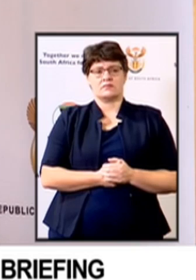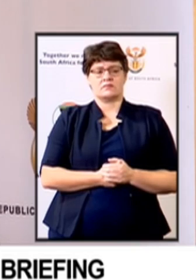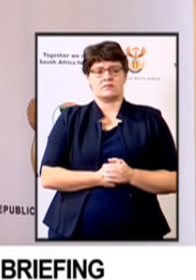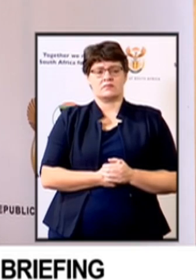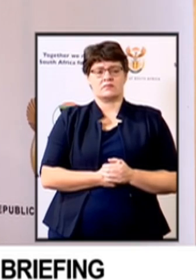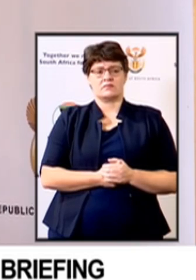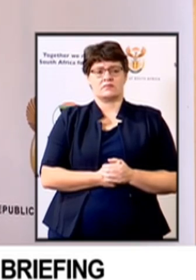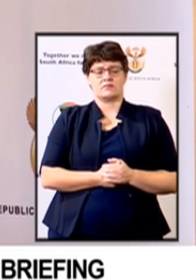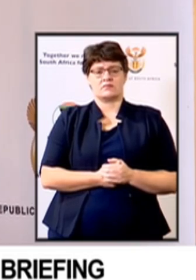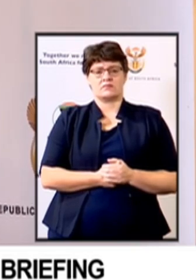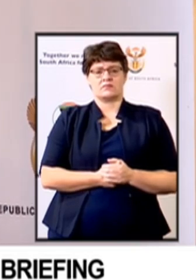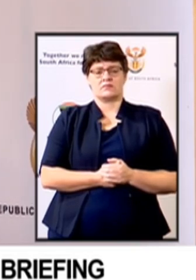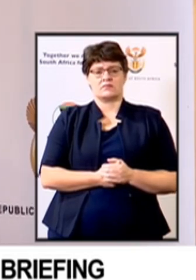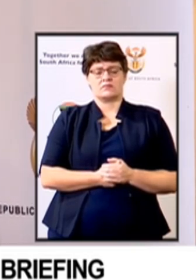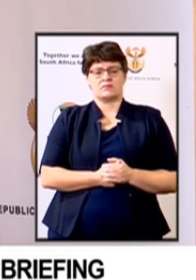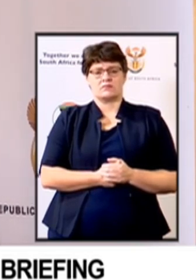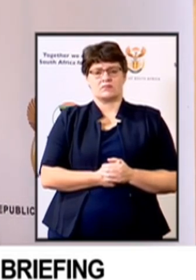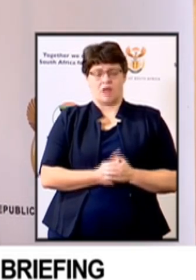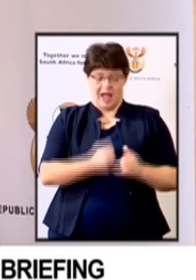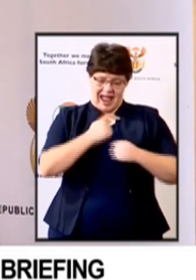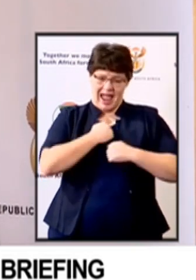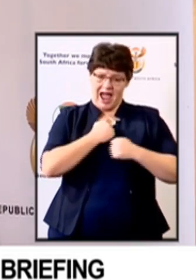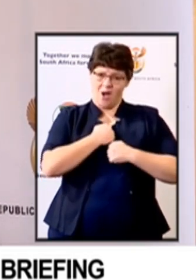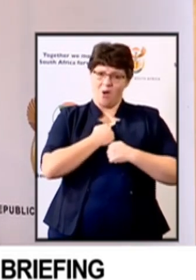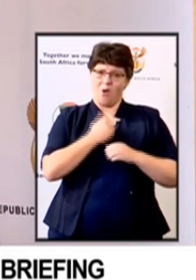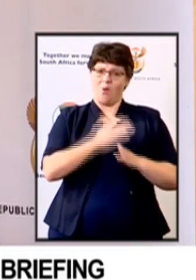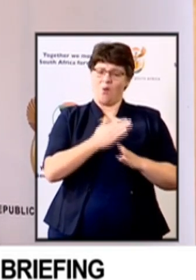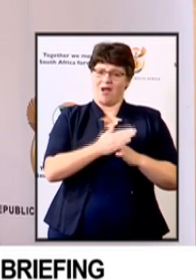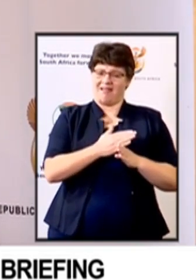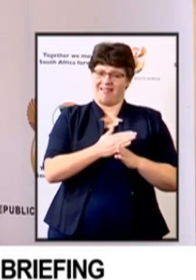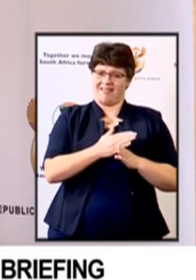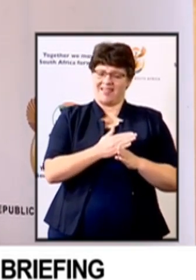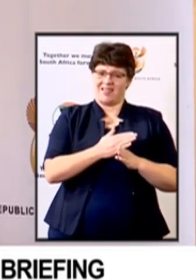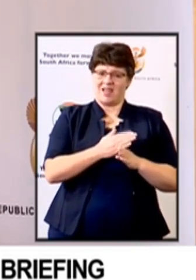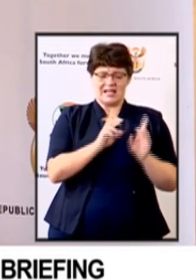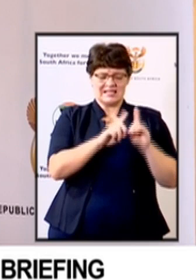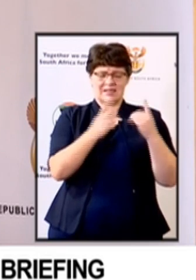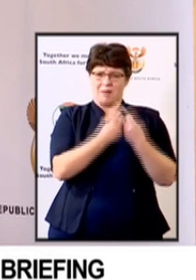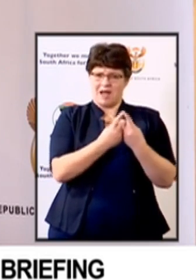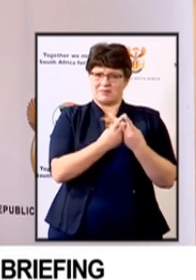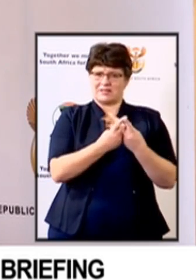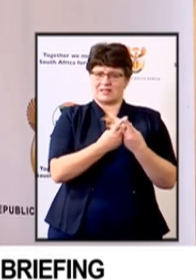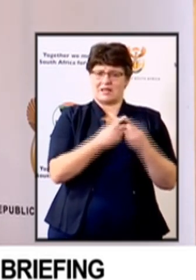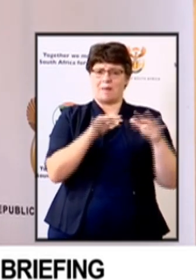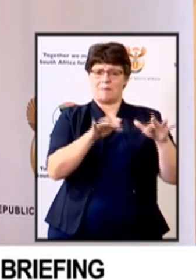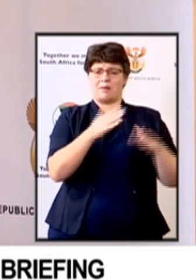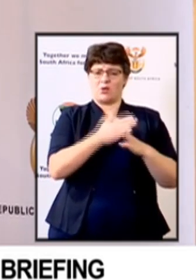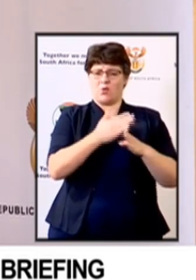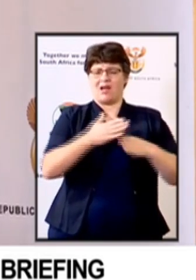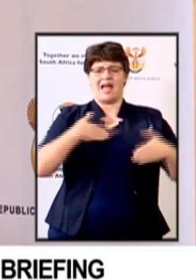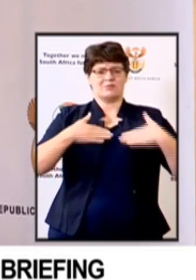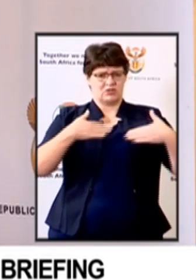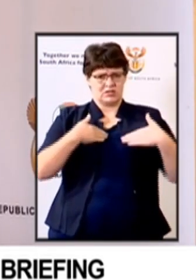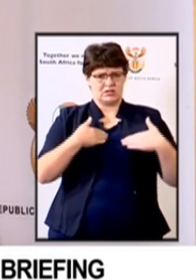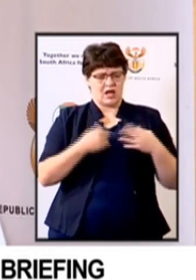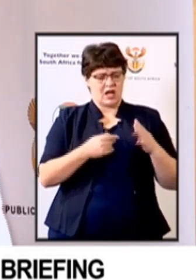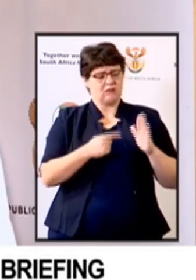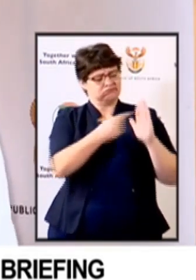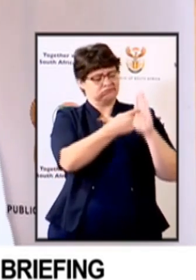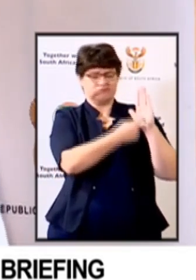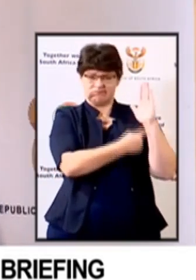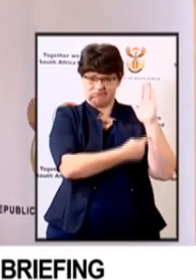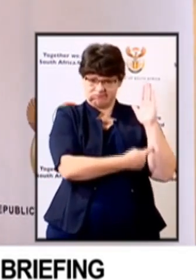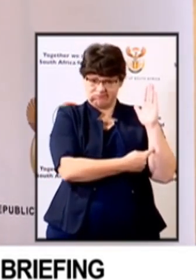The work of the Ministry and the Department of Public Service and Administration is informed by these basic values and principles